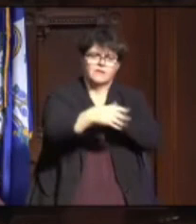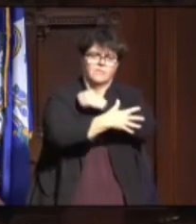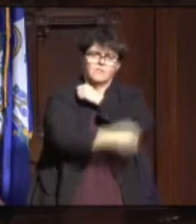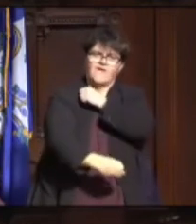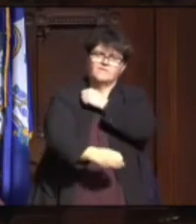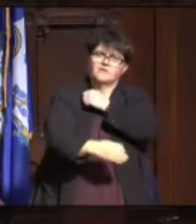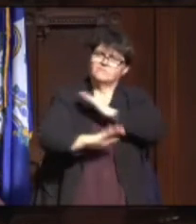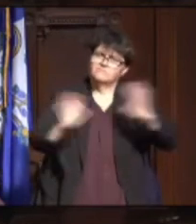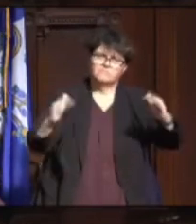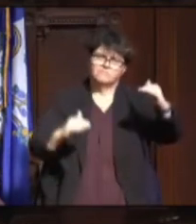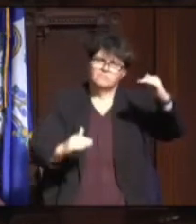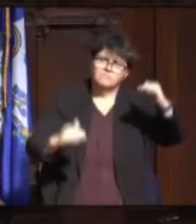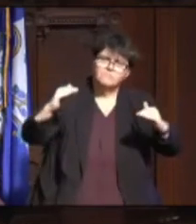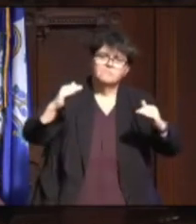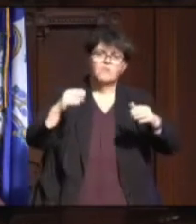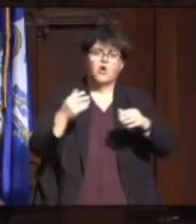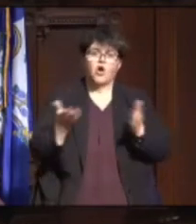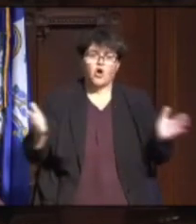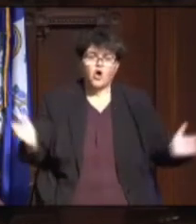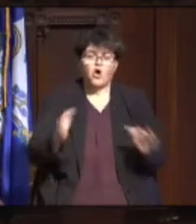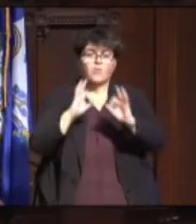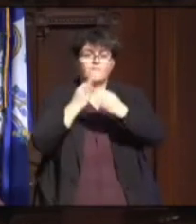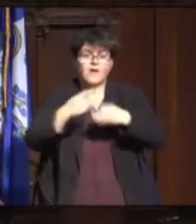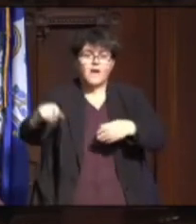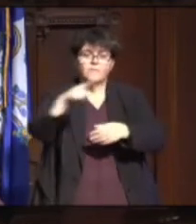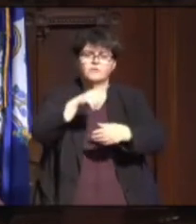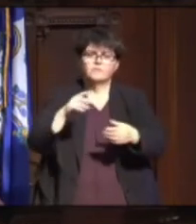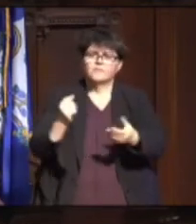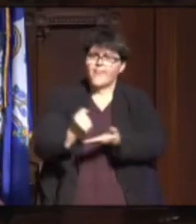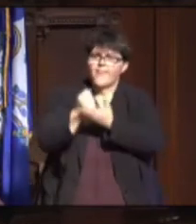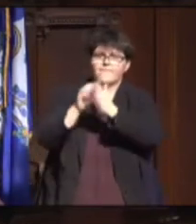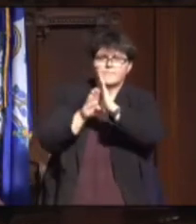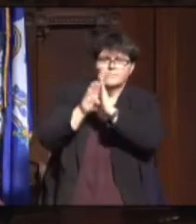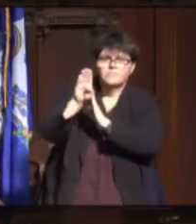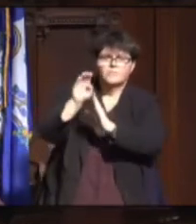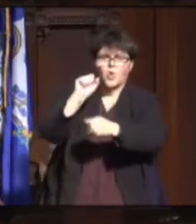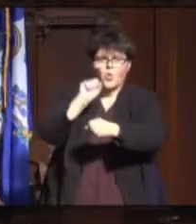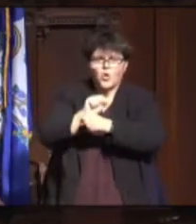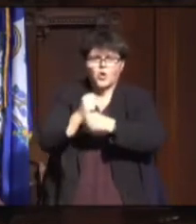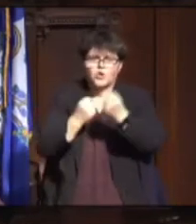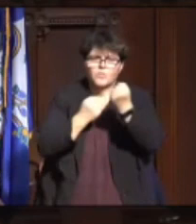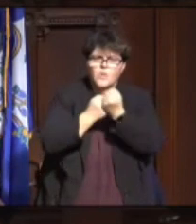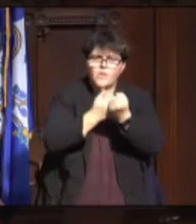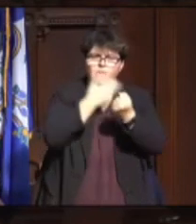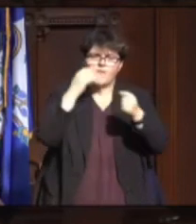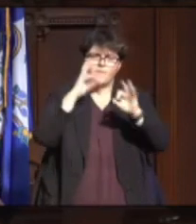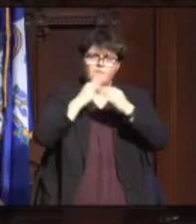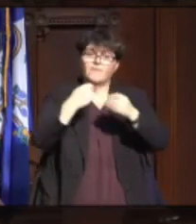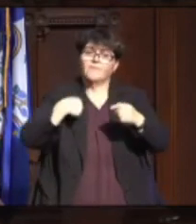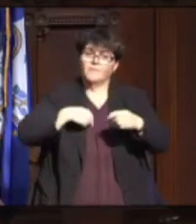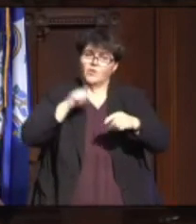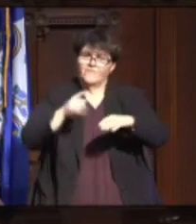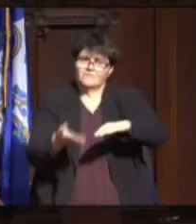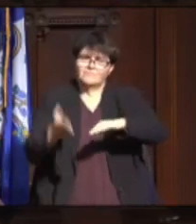uplifts generations to come. And it's about time that we increase it and increase it for good.